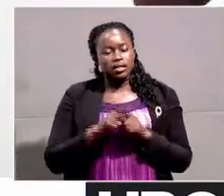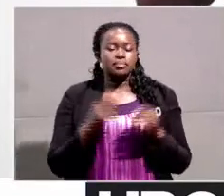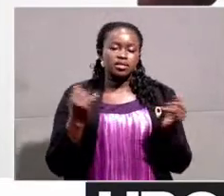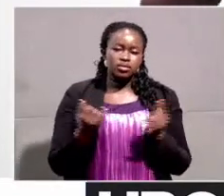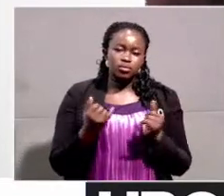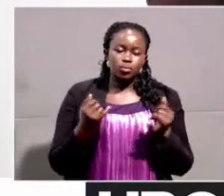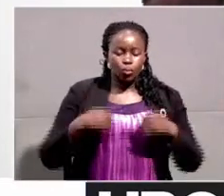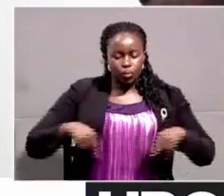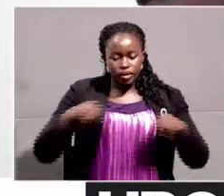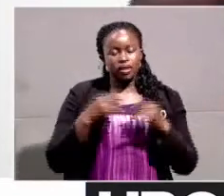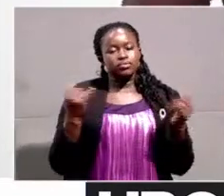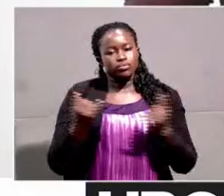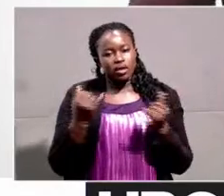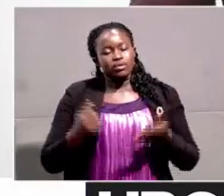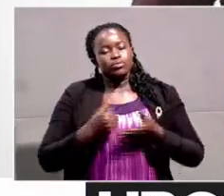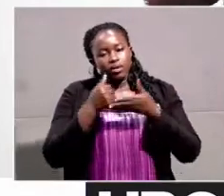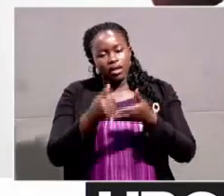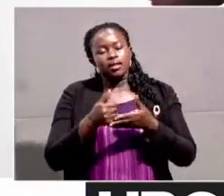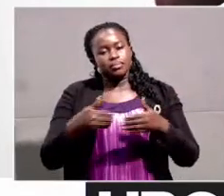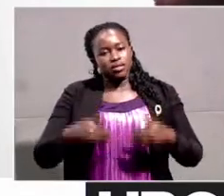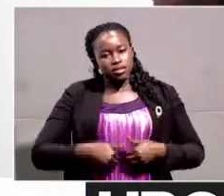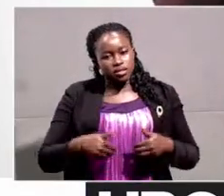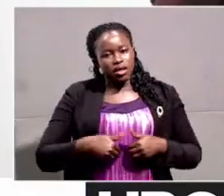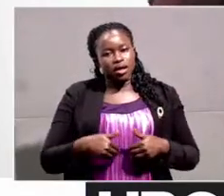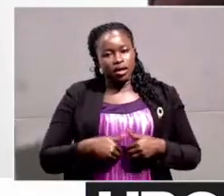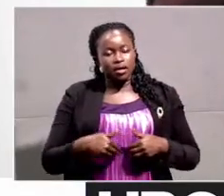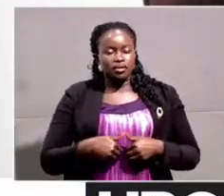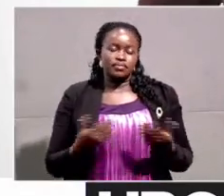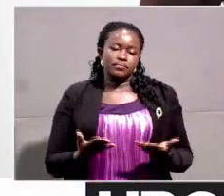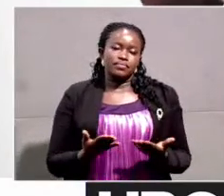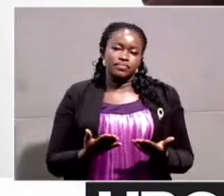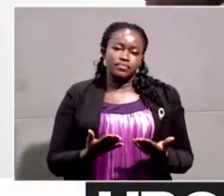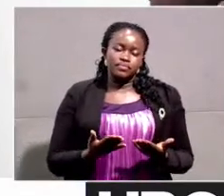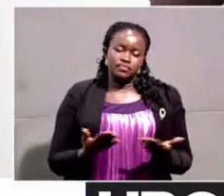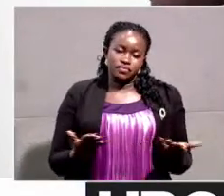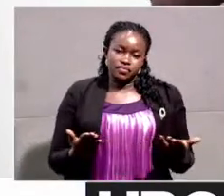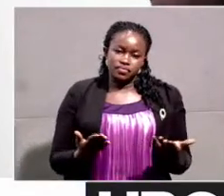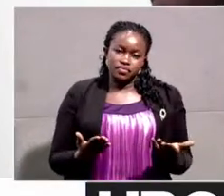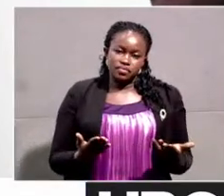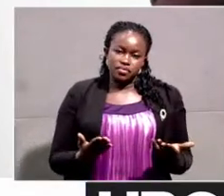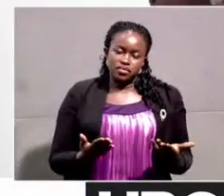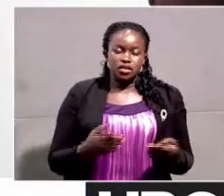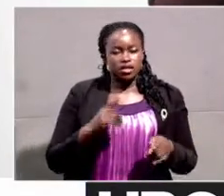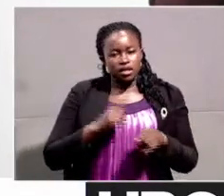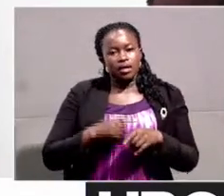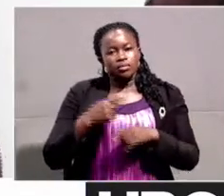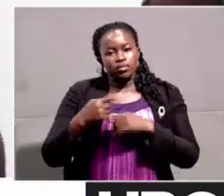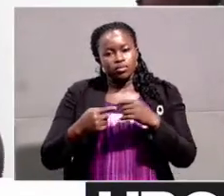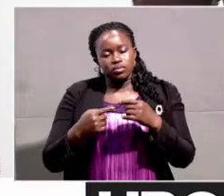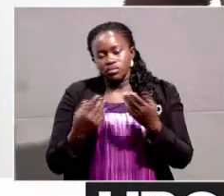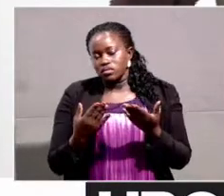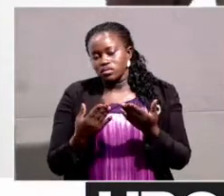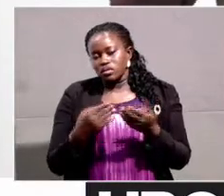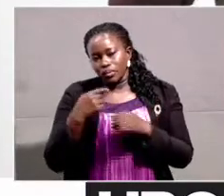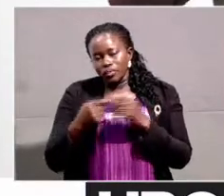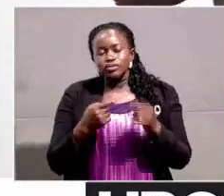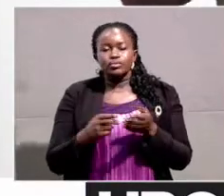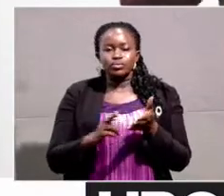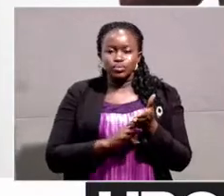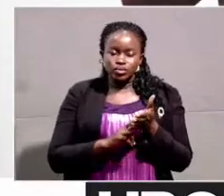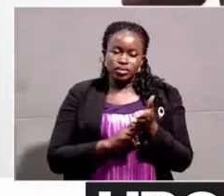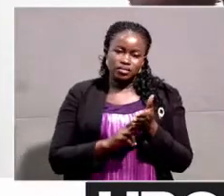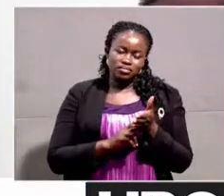young and students after consumption to, you know, to go high. That's the term that they